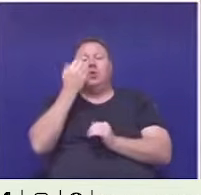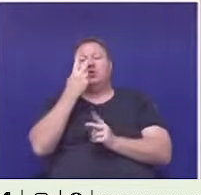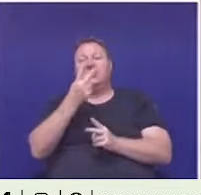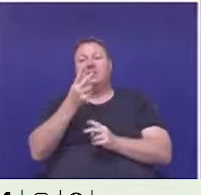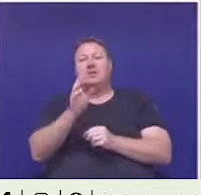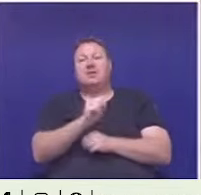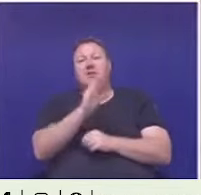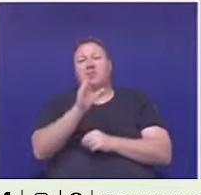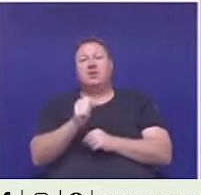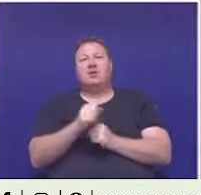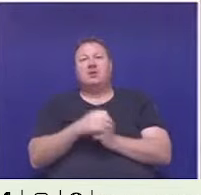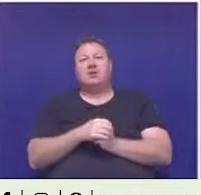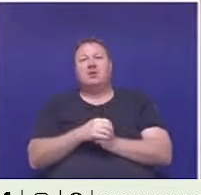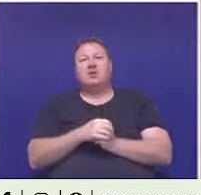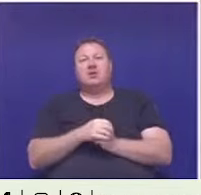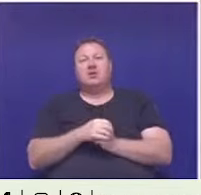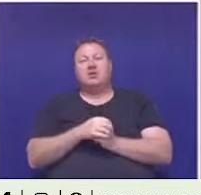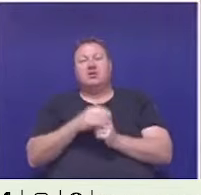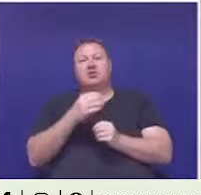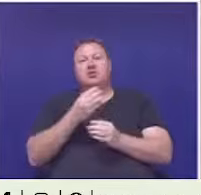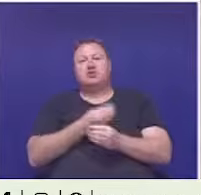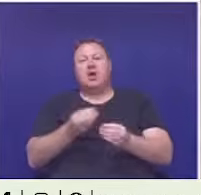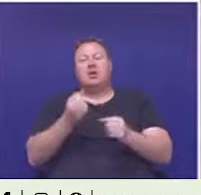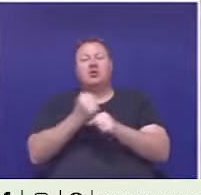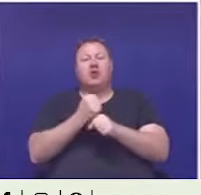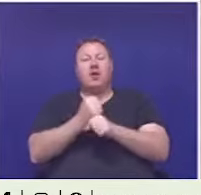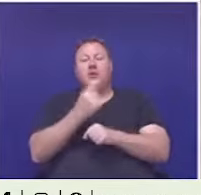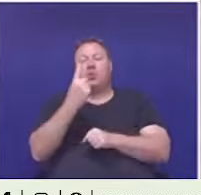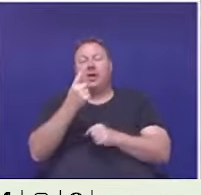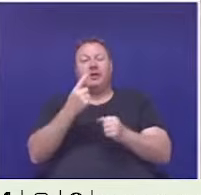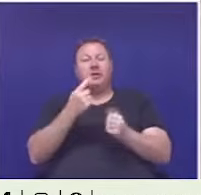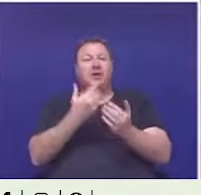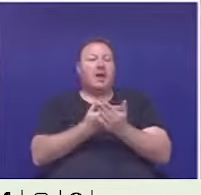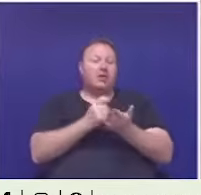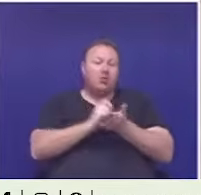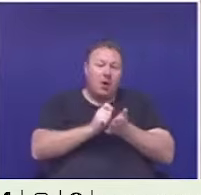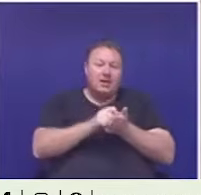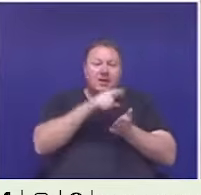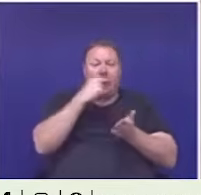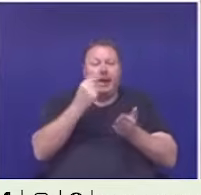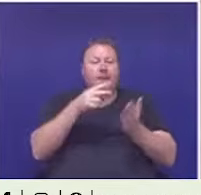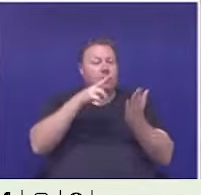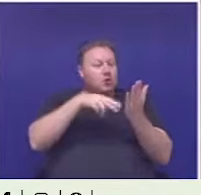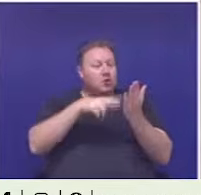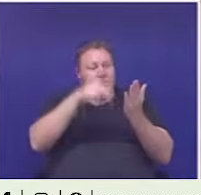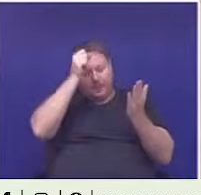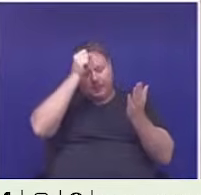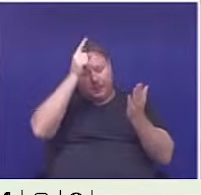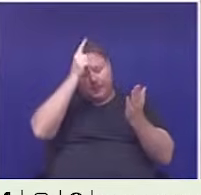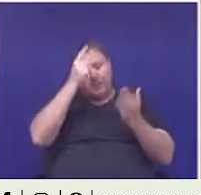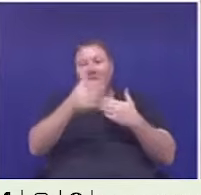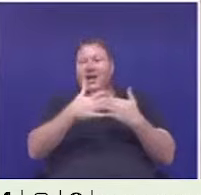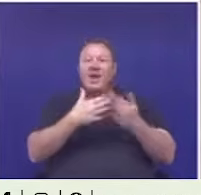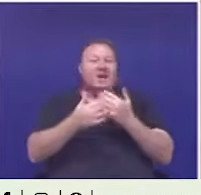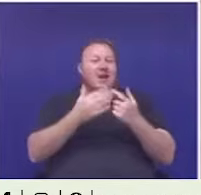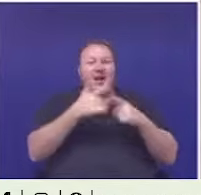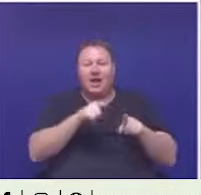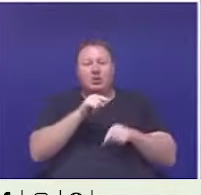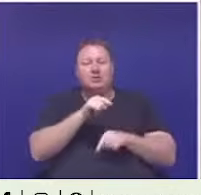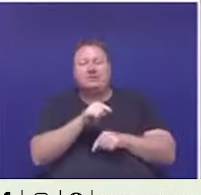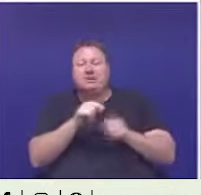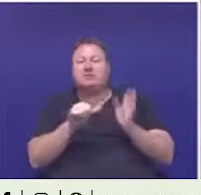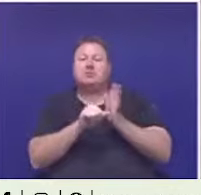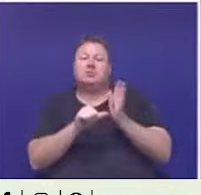child can get to grade 1, being able to write their name and read with some level of meaning in some language. But that requires us